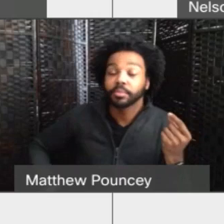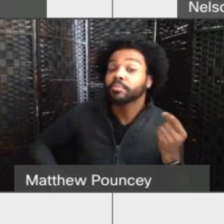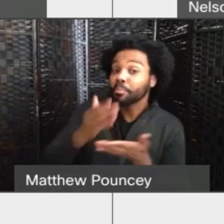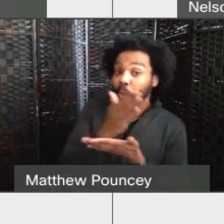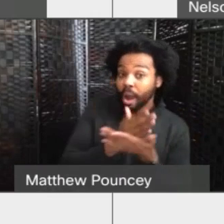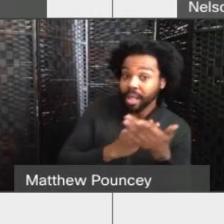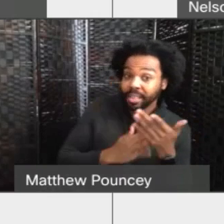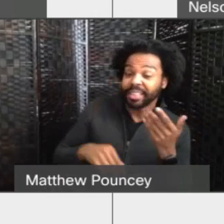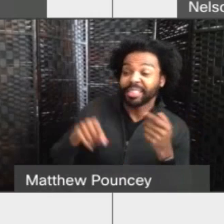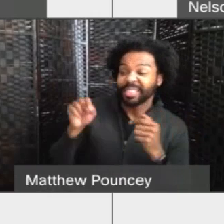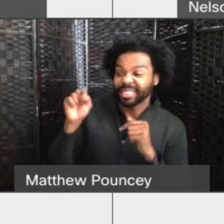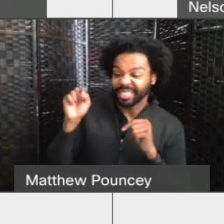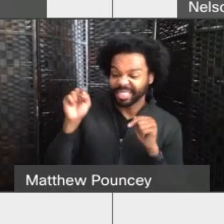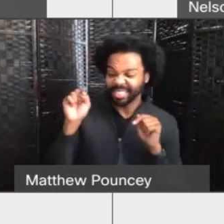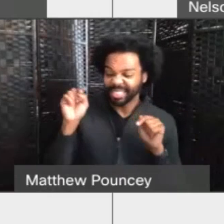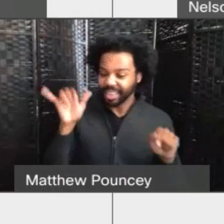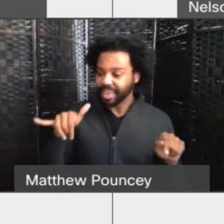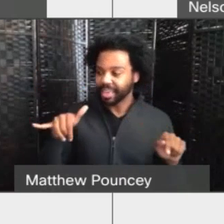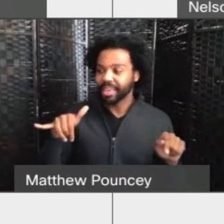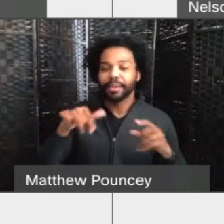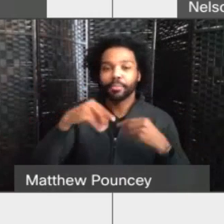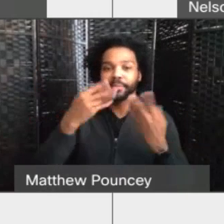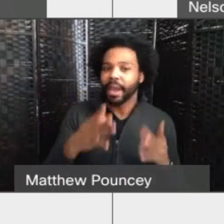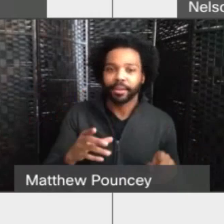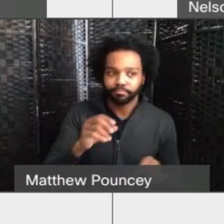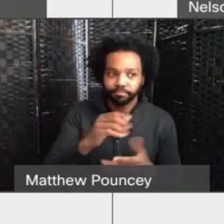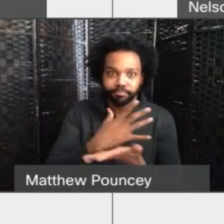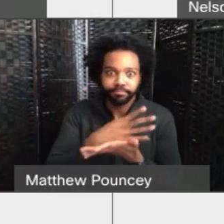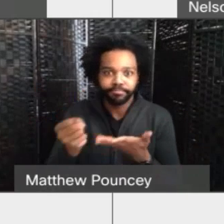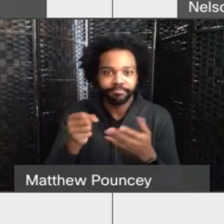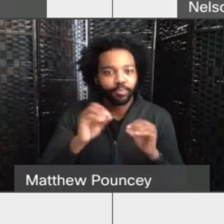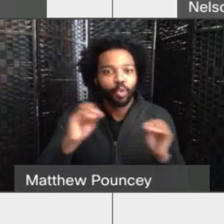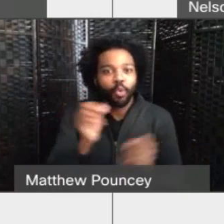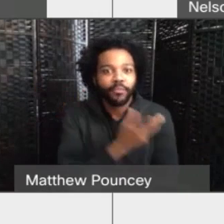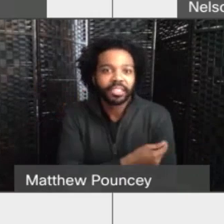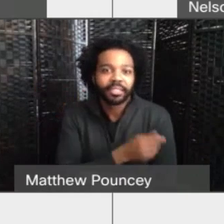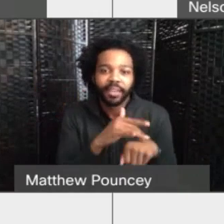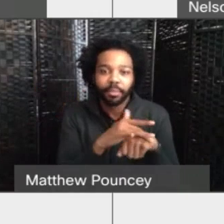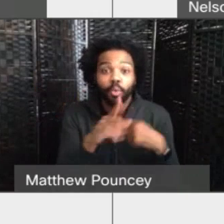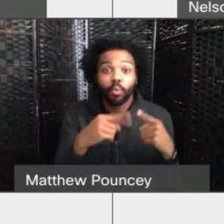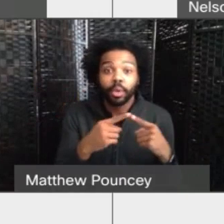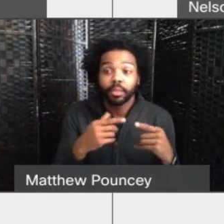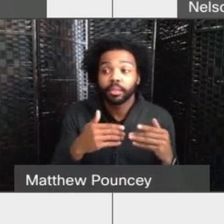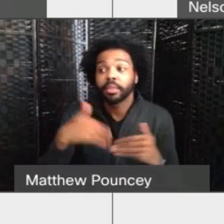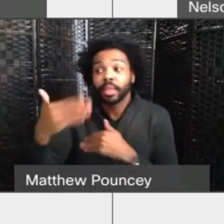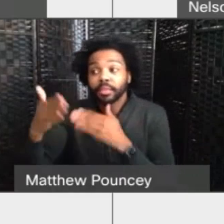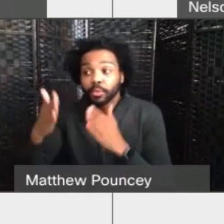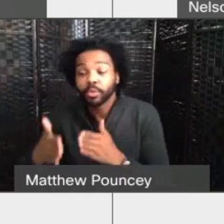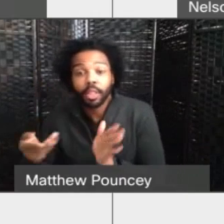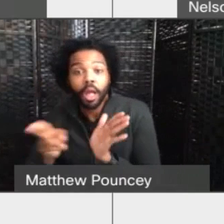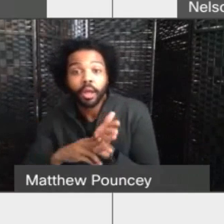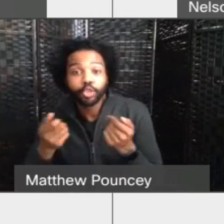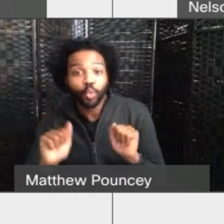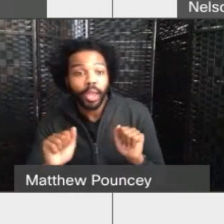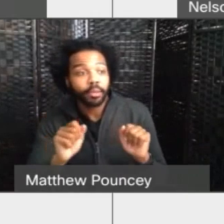individual provider did not have any vaccine at that time, and that when someone logged back in, either trying with a